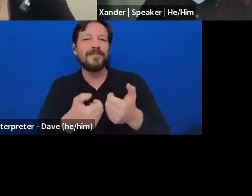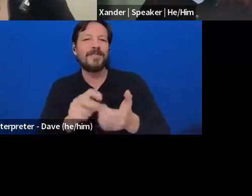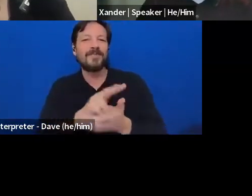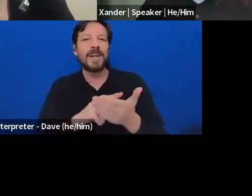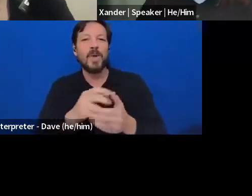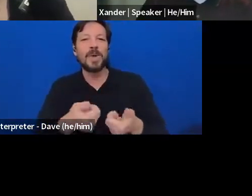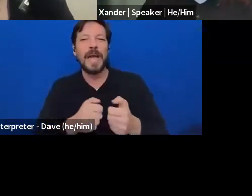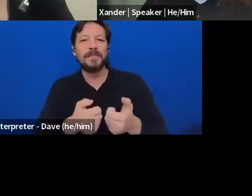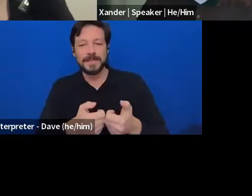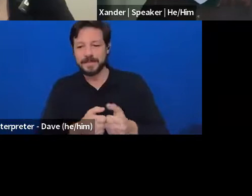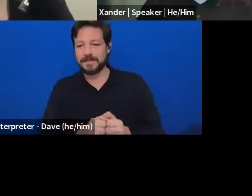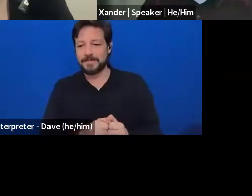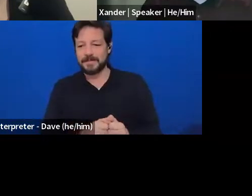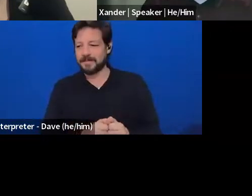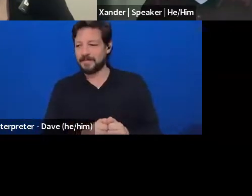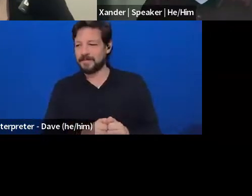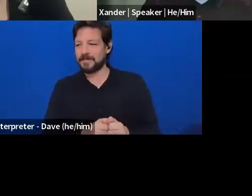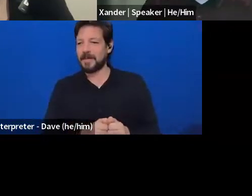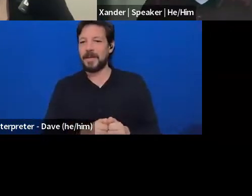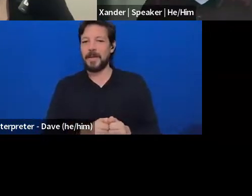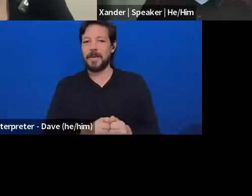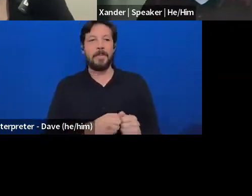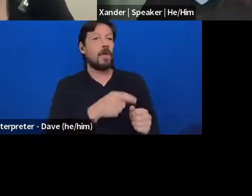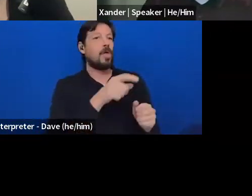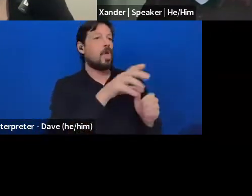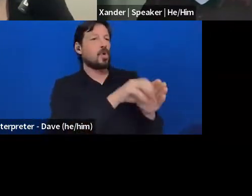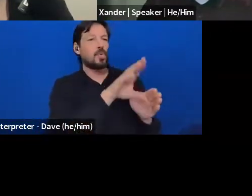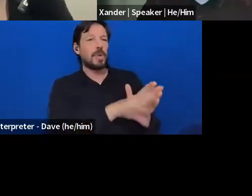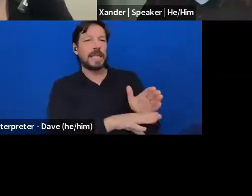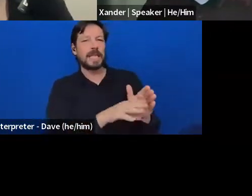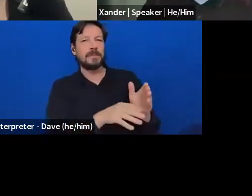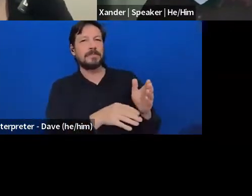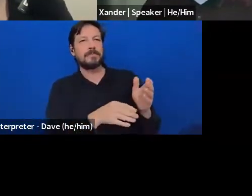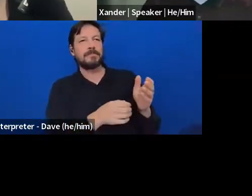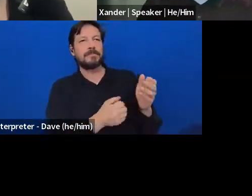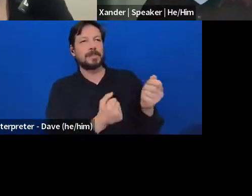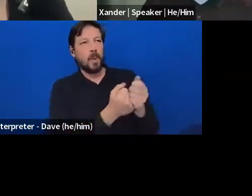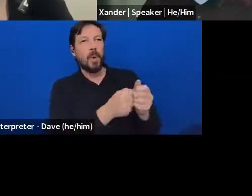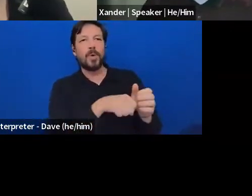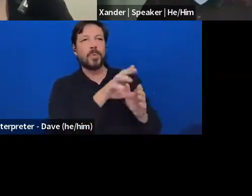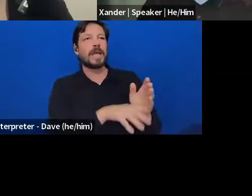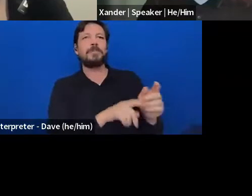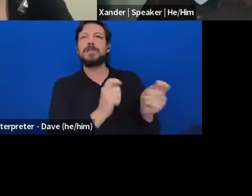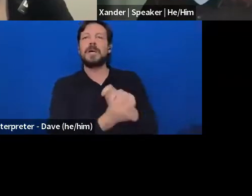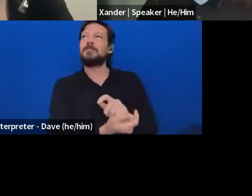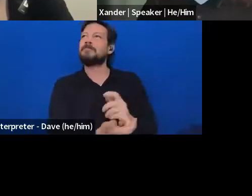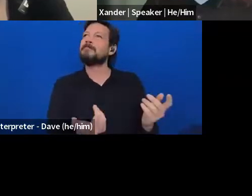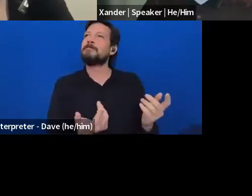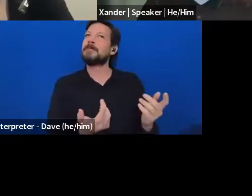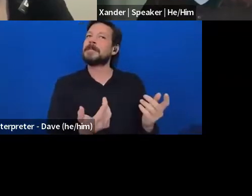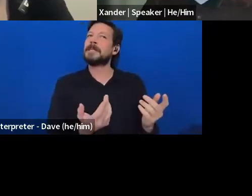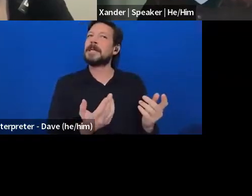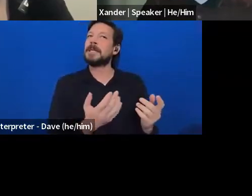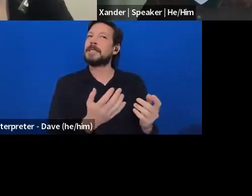kind of curriculum supports and adjustments didn't really come in until grade 1, really, because I wasn't